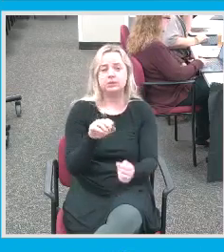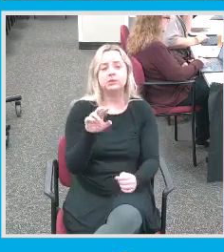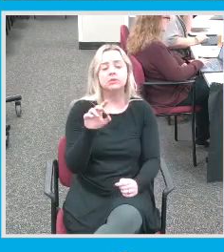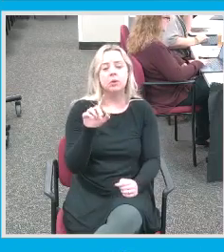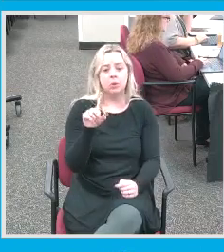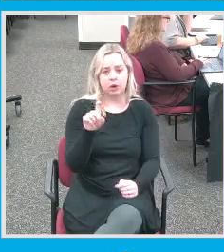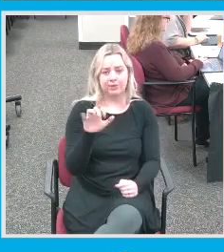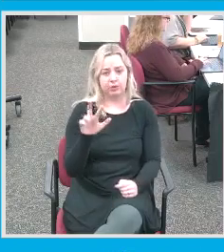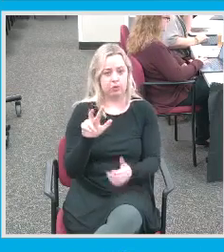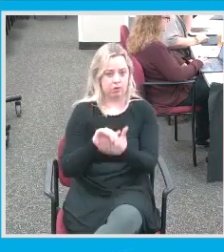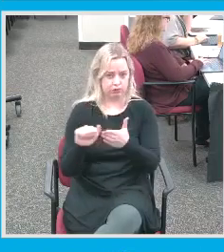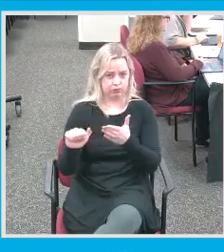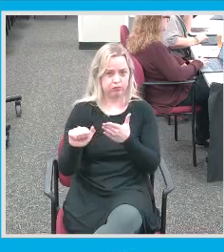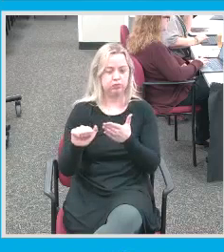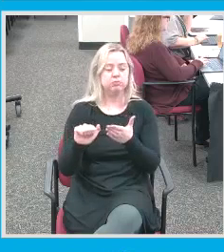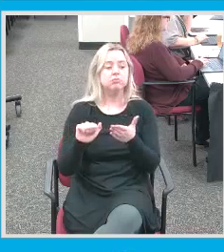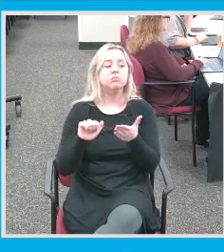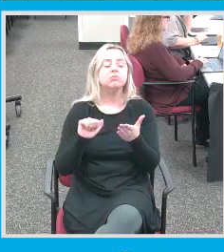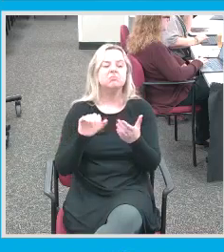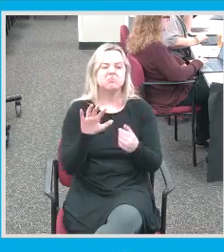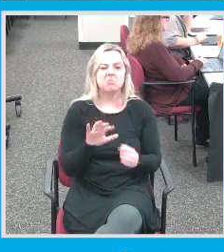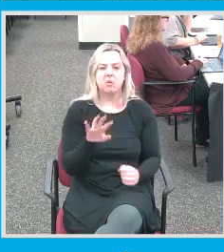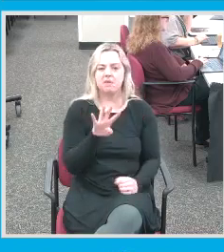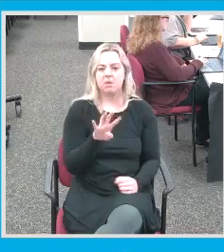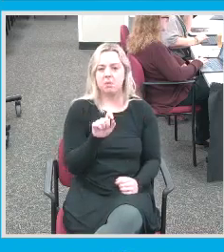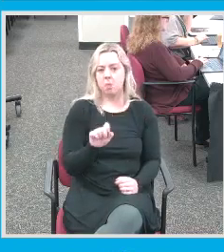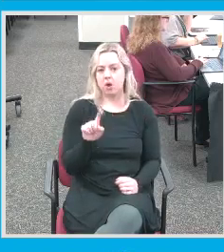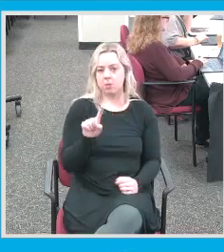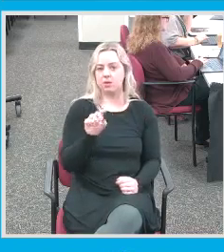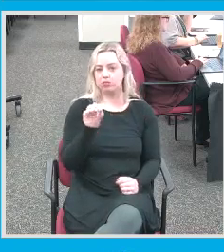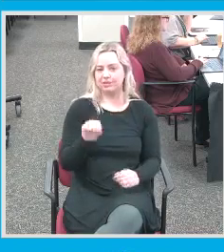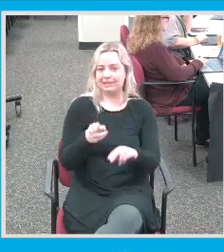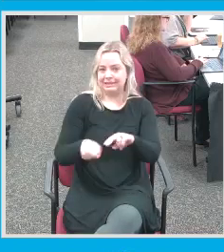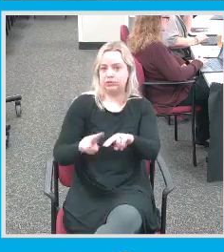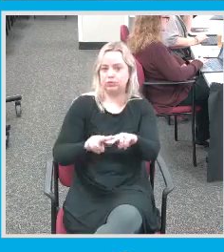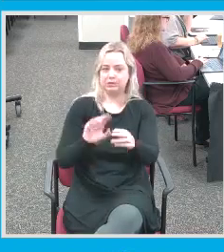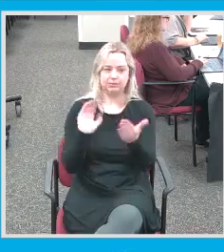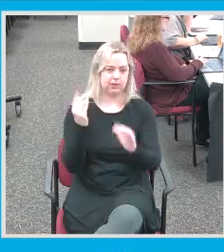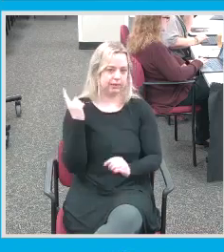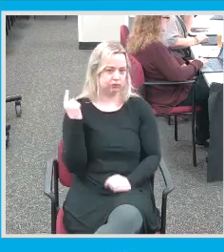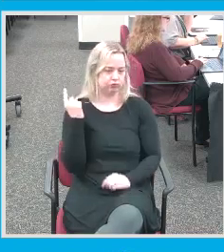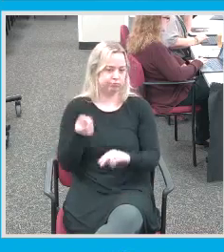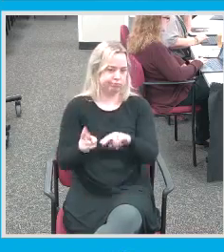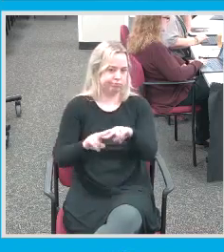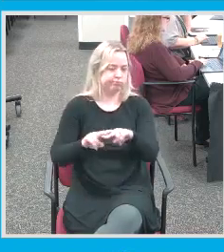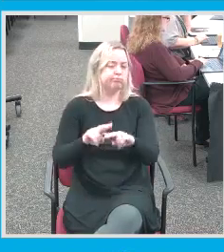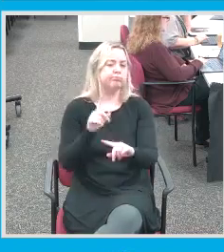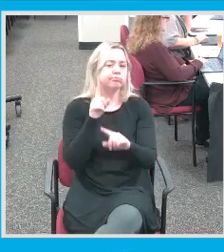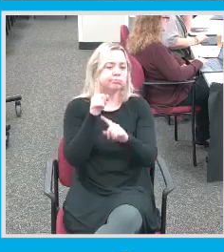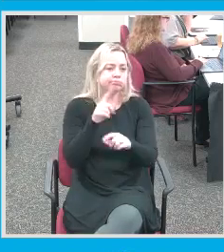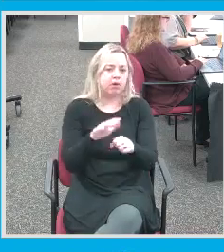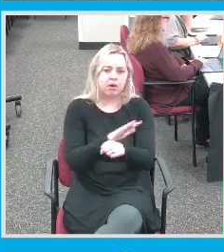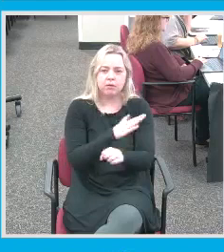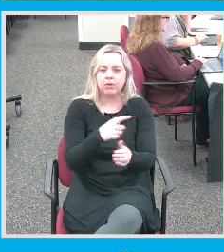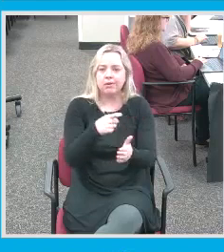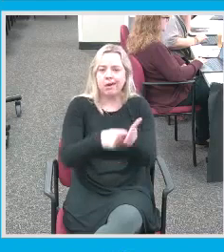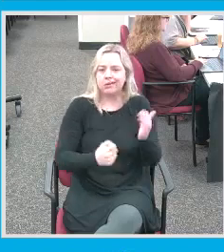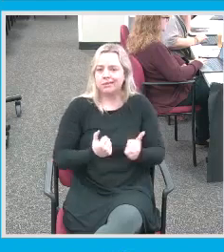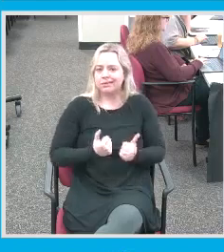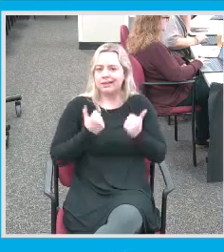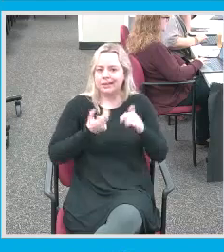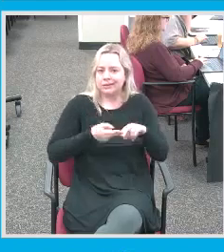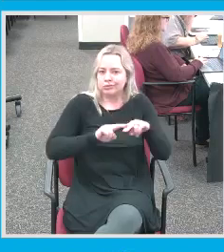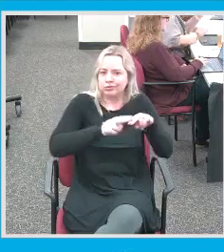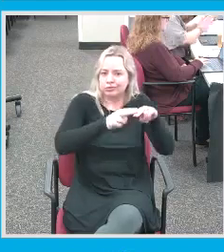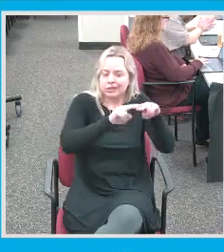$791,153, which is a 4.1% increase over the previous year to cover the cost of living increases and to attract